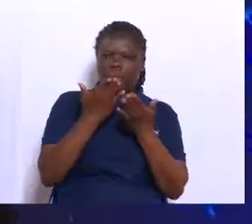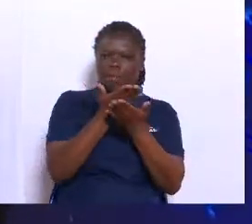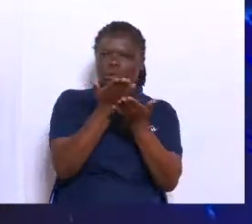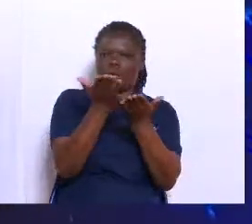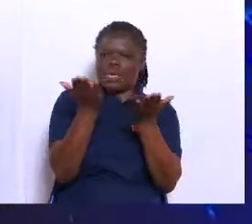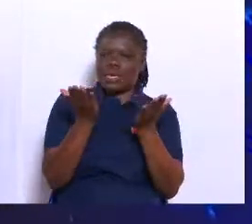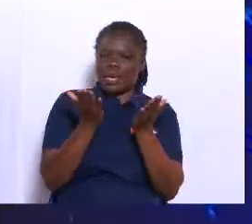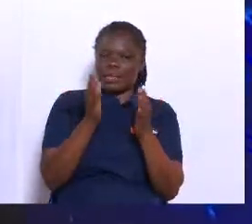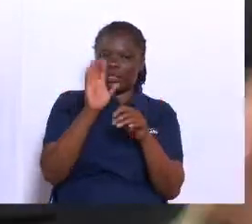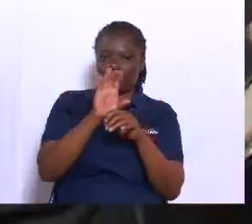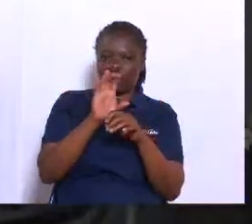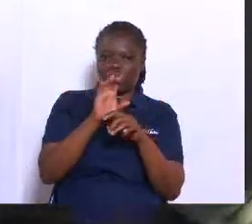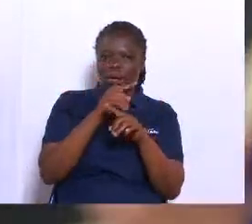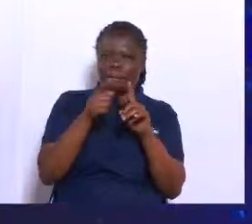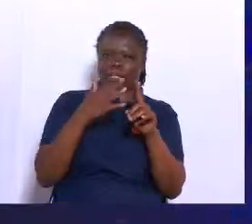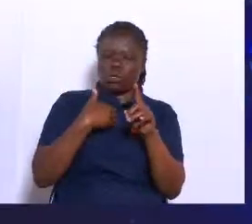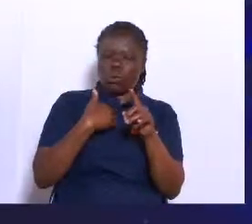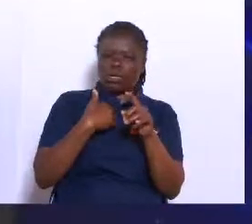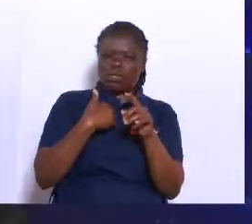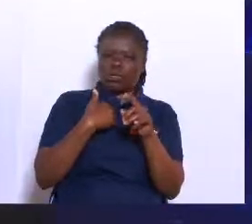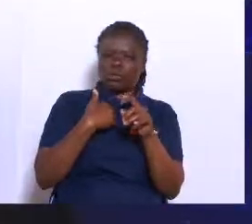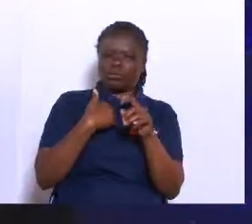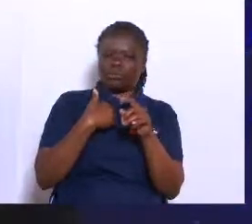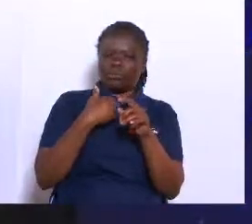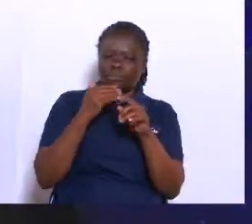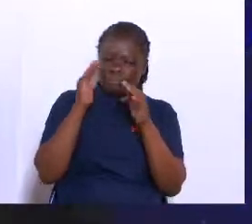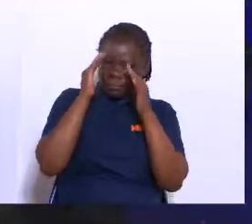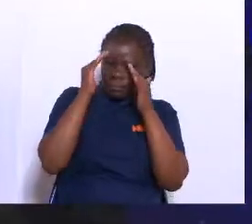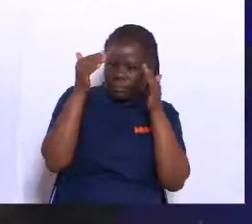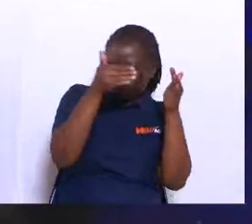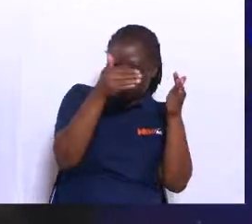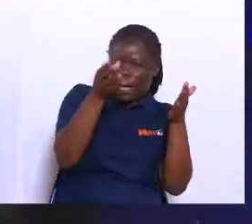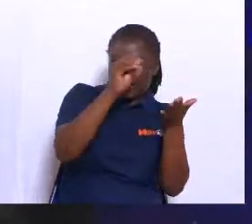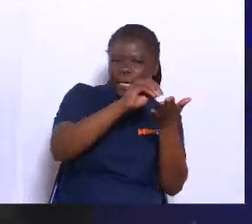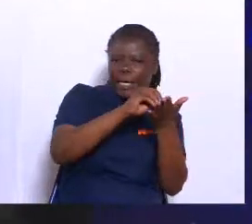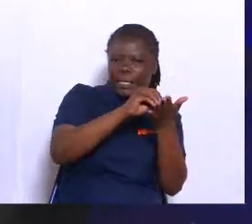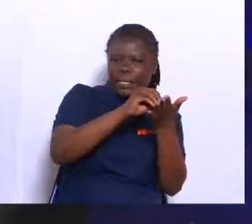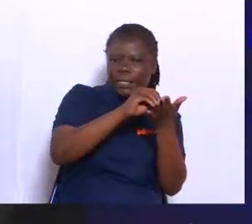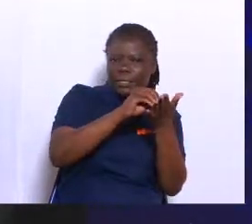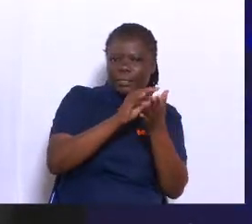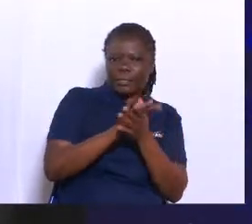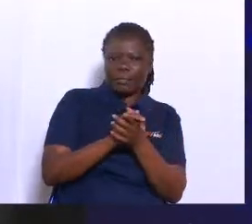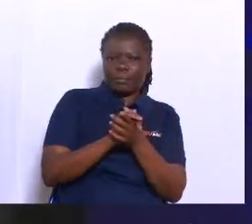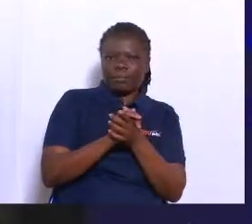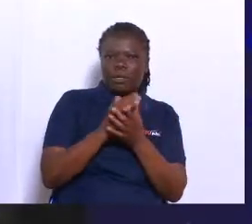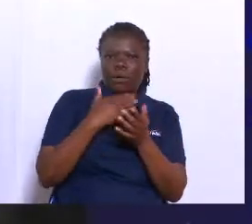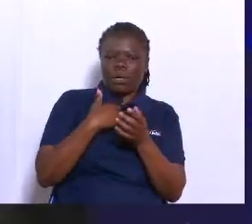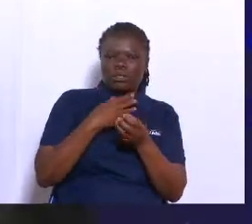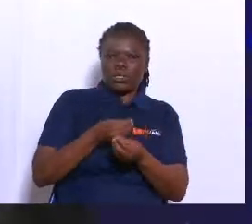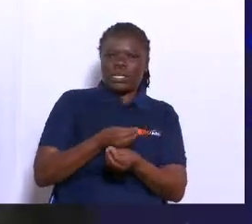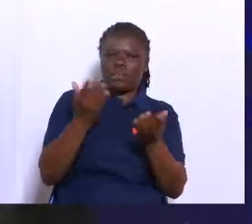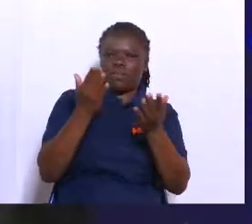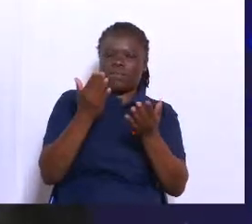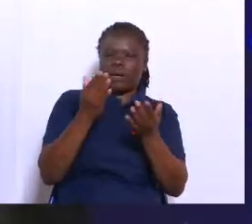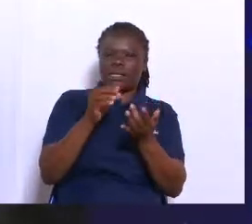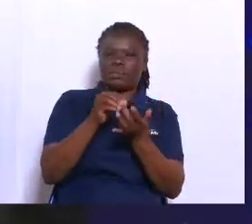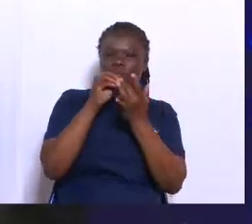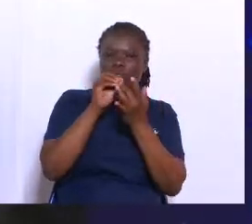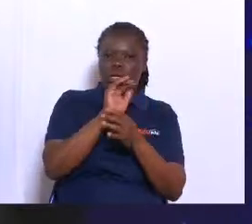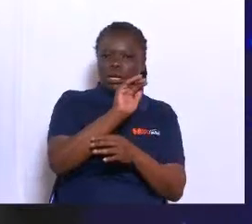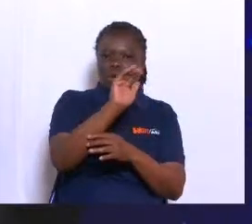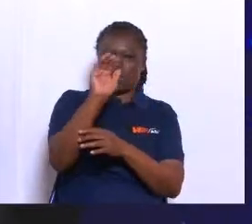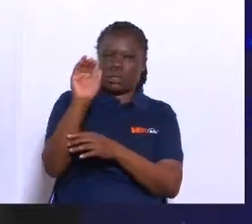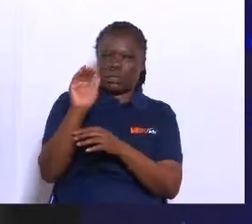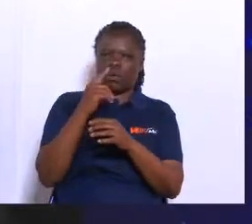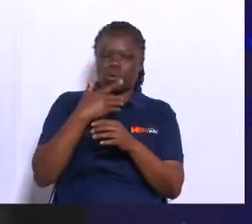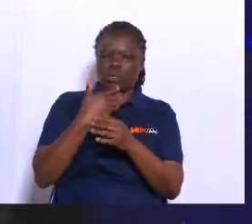may not be, but you want to make a recommitment today. I want to make a special appeal for somebody who wants